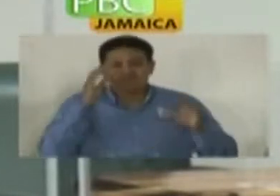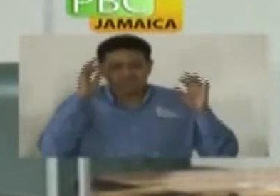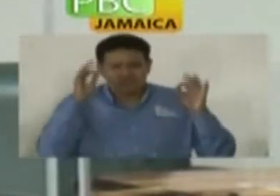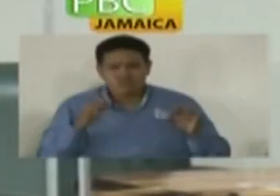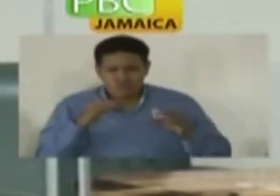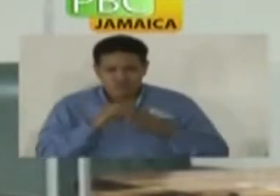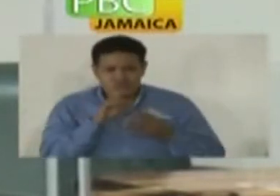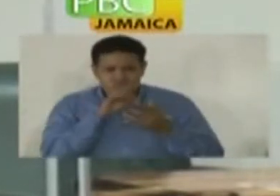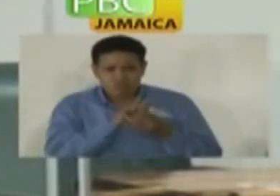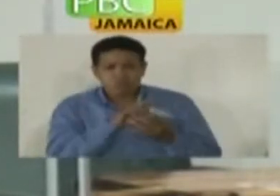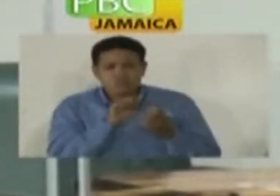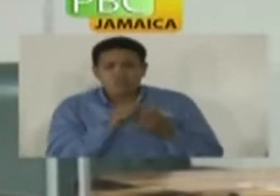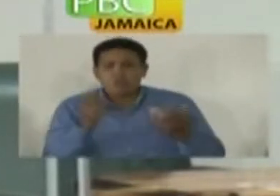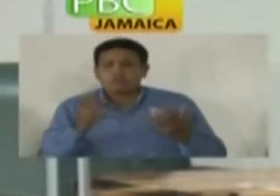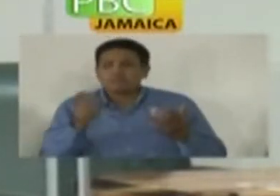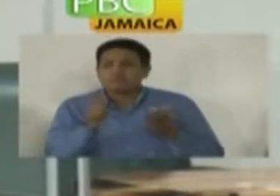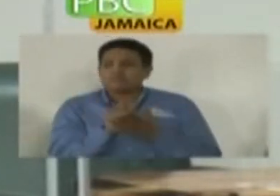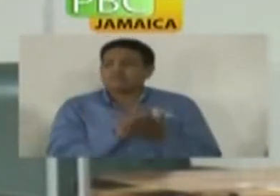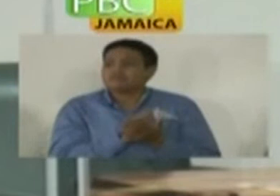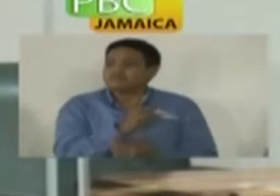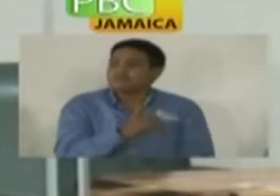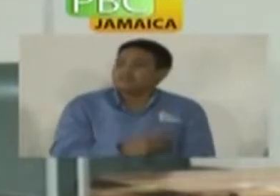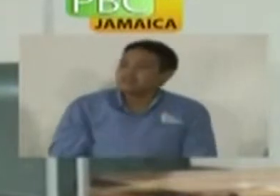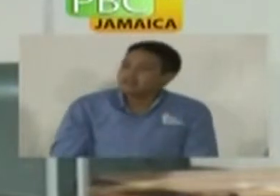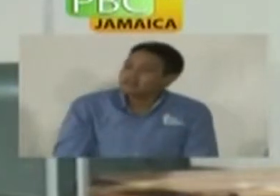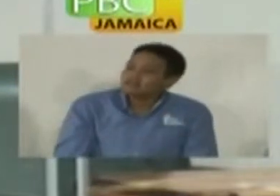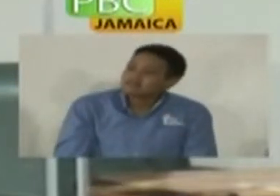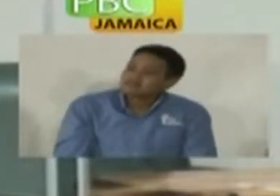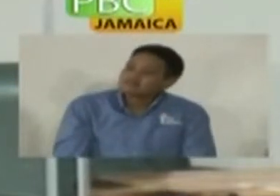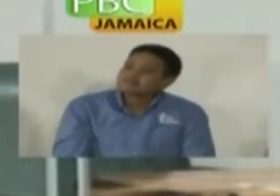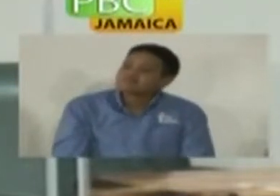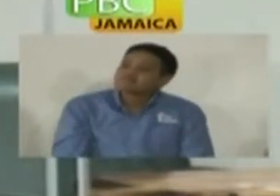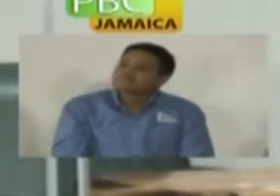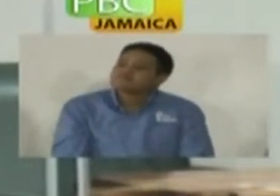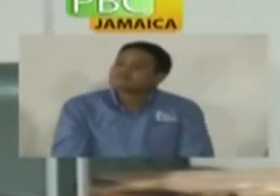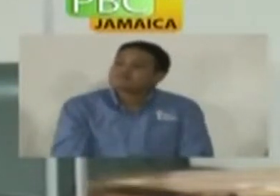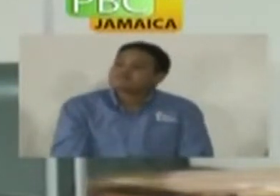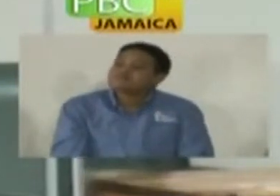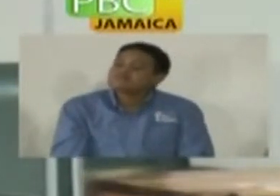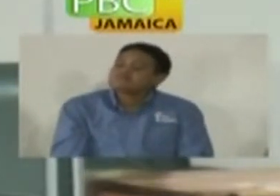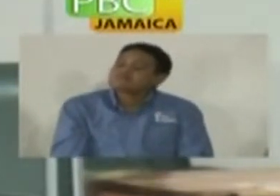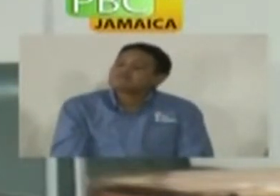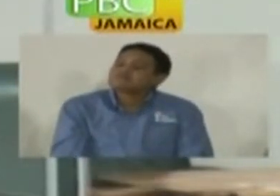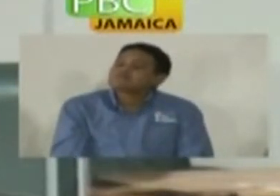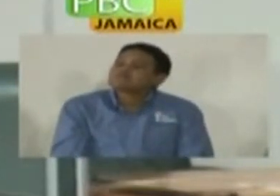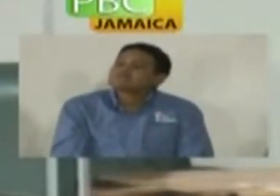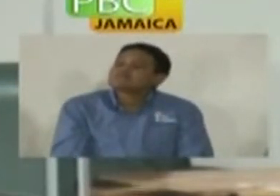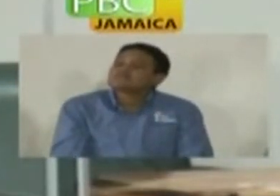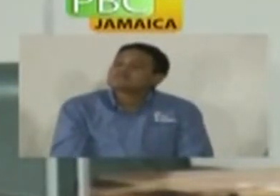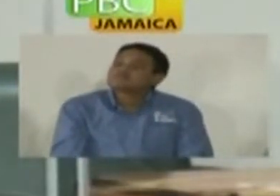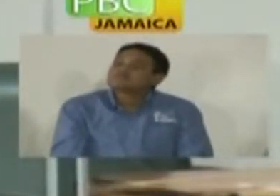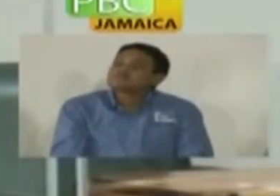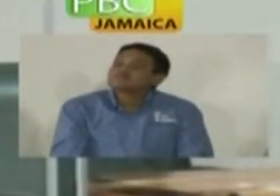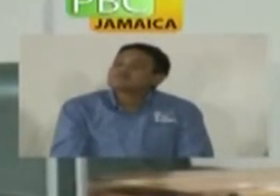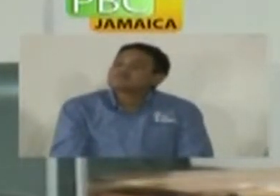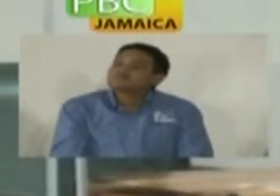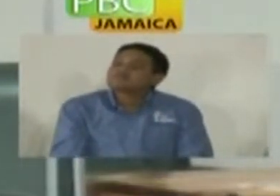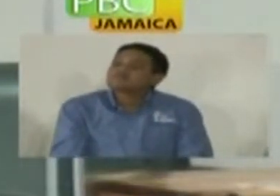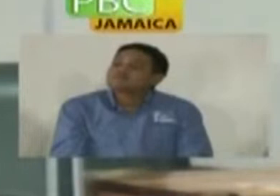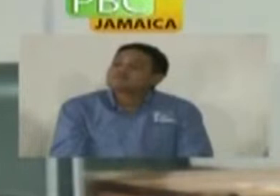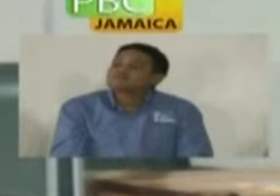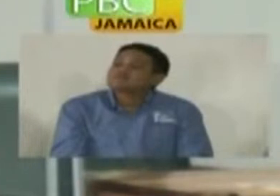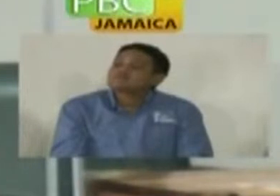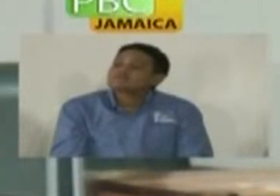in accordance to law. So what I'm saying, Mr. President, that the